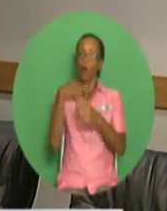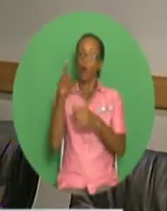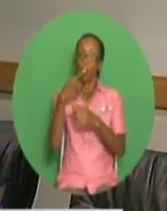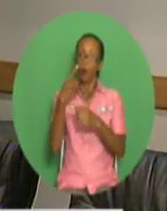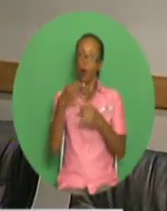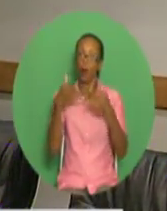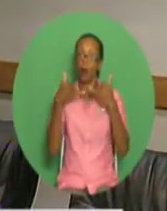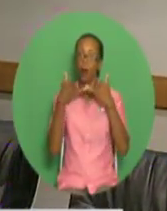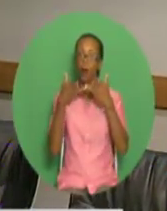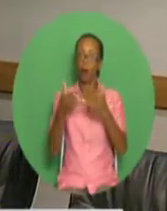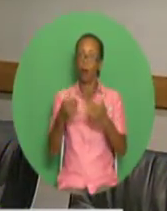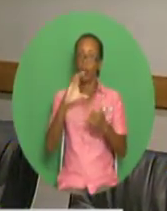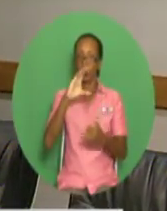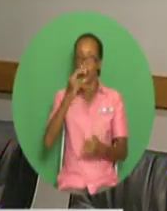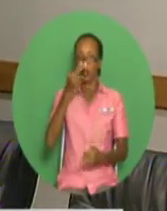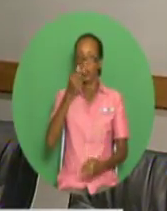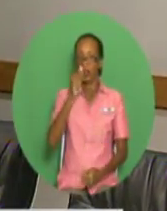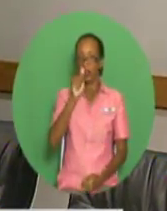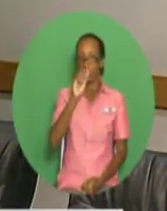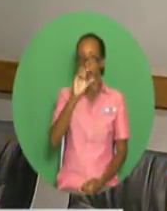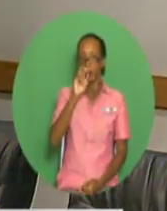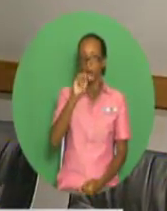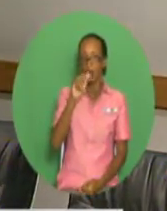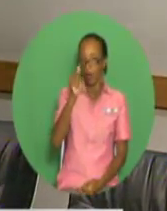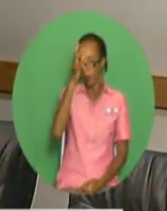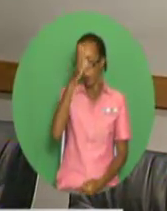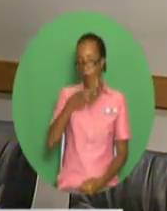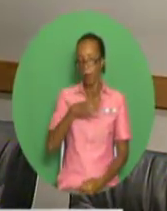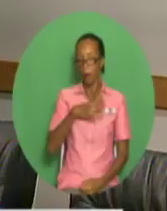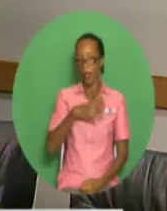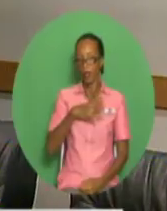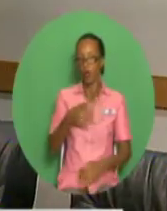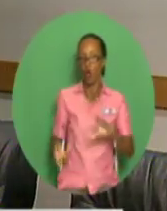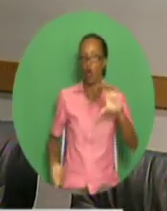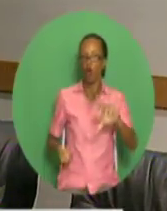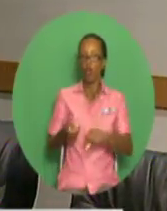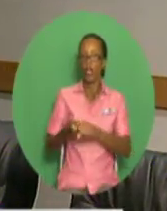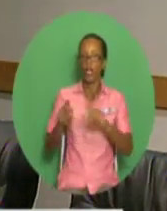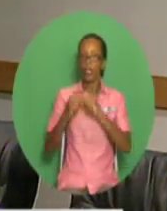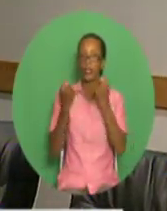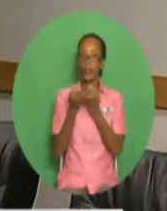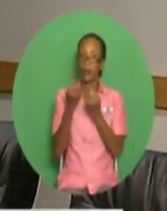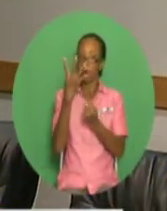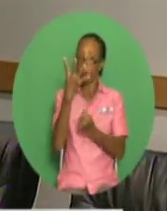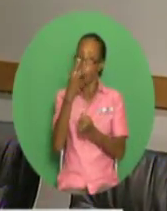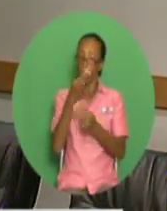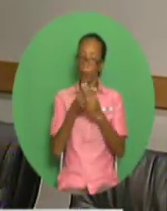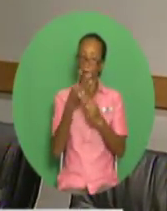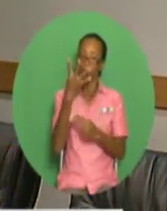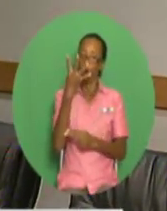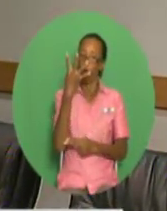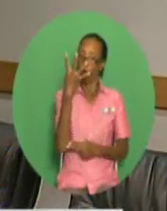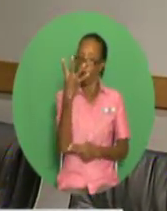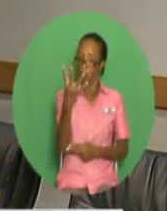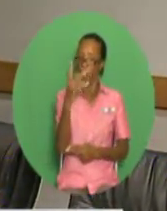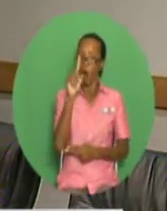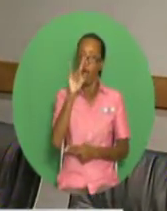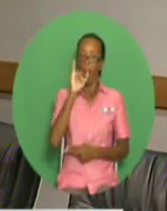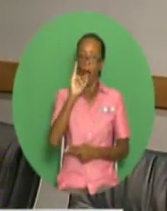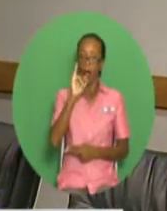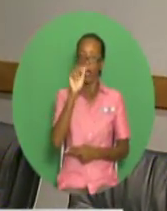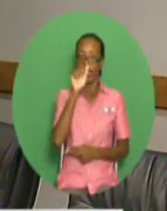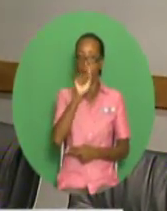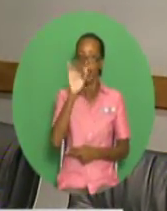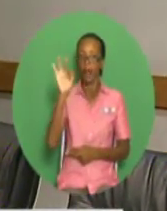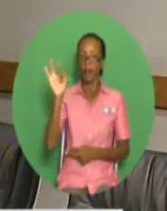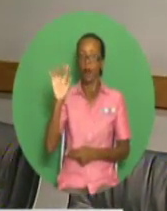Award Shakonyo Gold winners this year, our men's relay 4x400 team in the IAF World Championship that